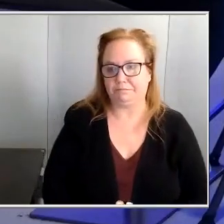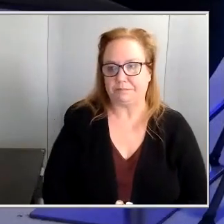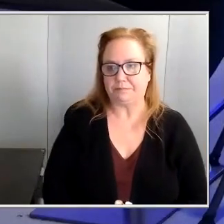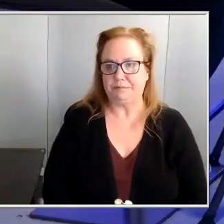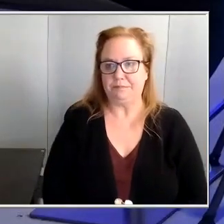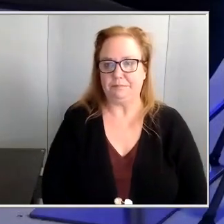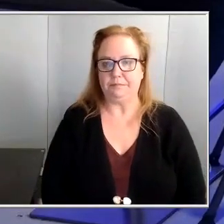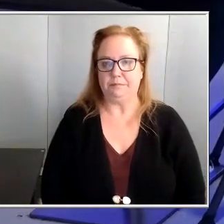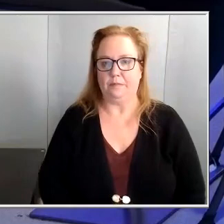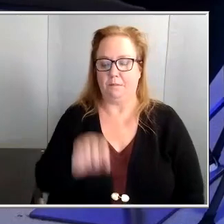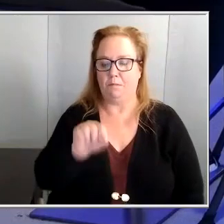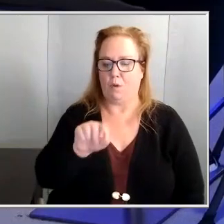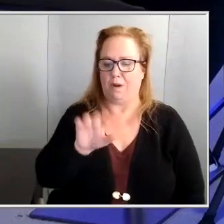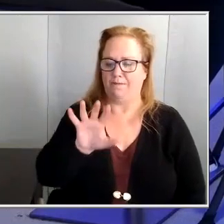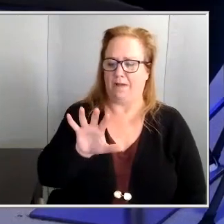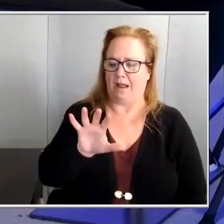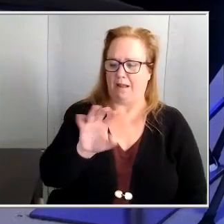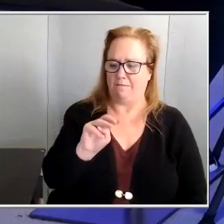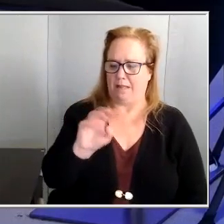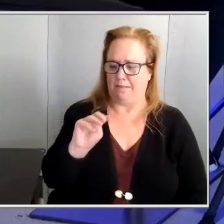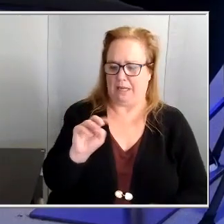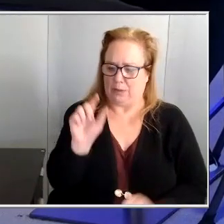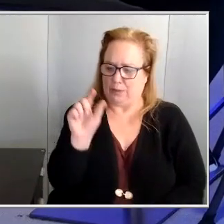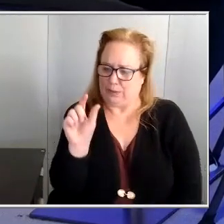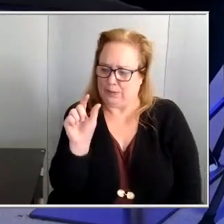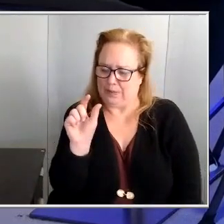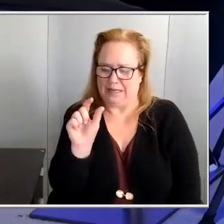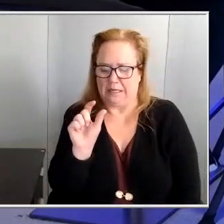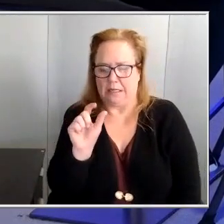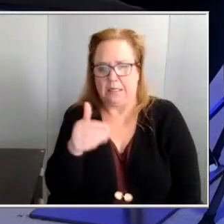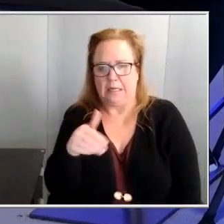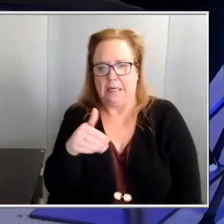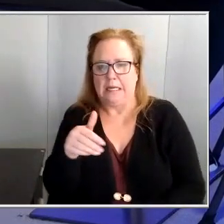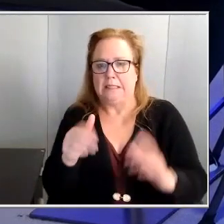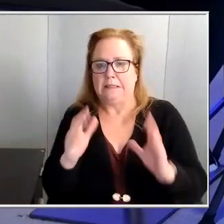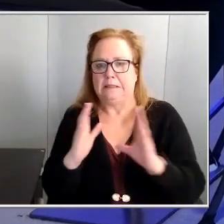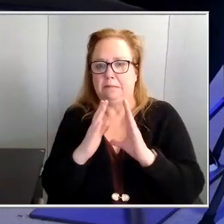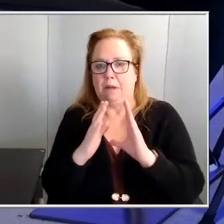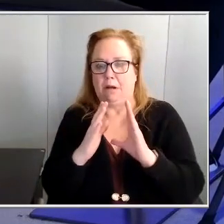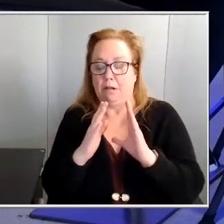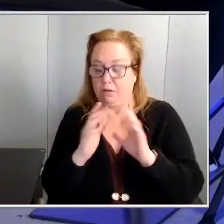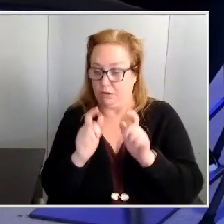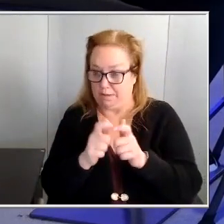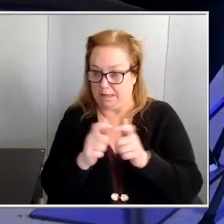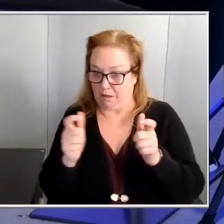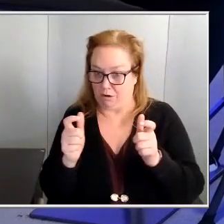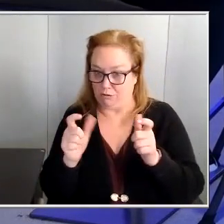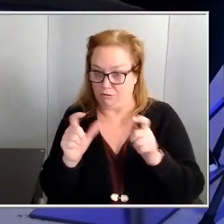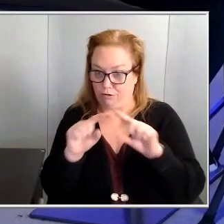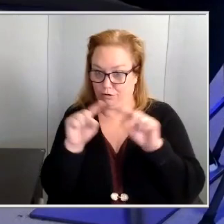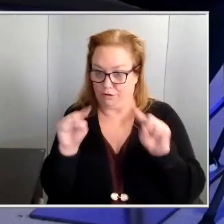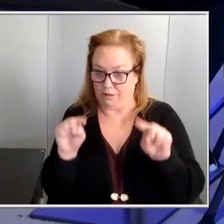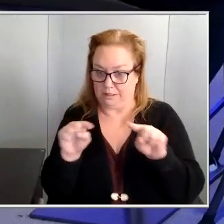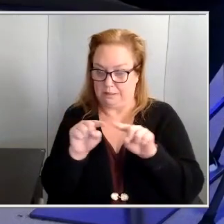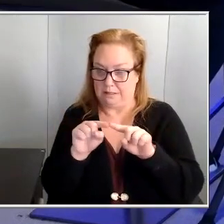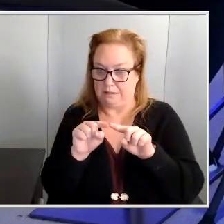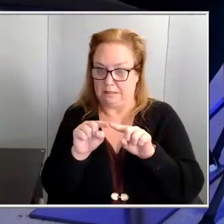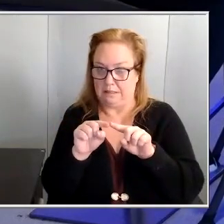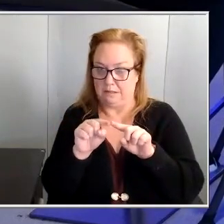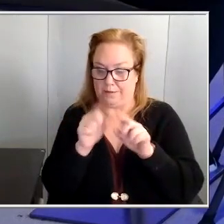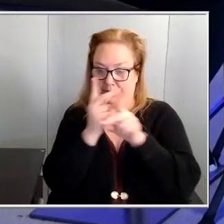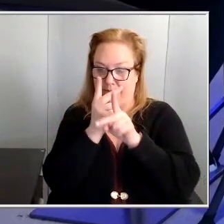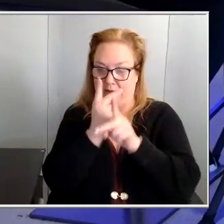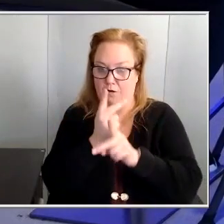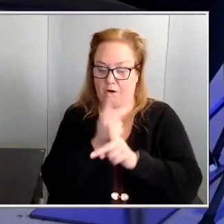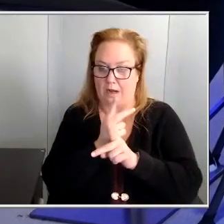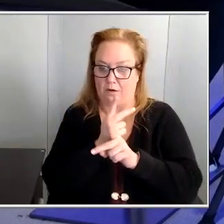it's a 0.5 millimeters, so that's a pretty small level of. But could it be larger if you wanted it to? I mean, is there a possibility we have to figure out what the